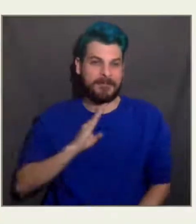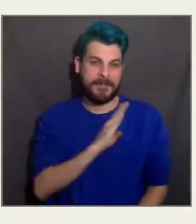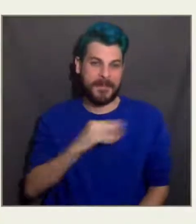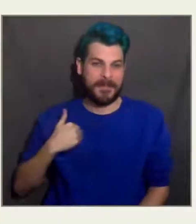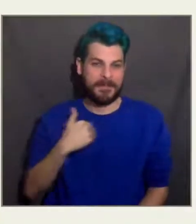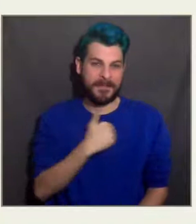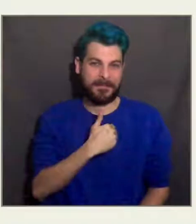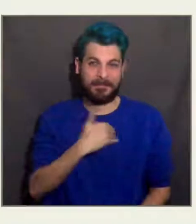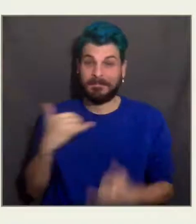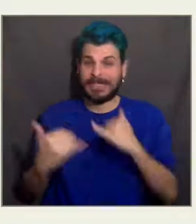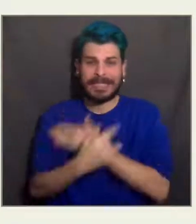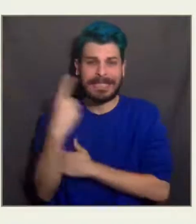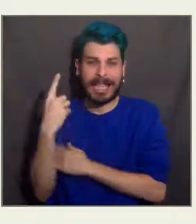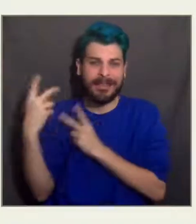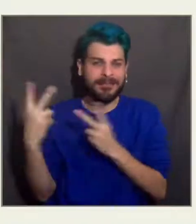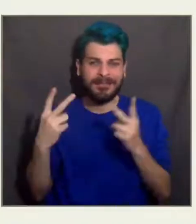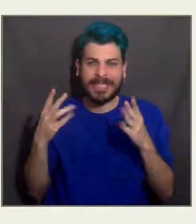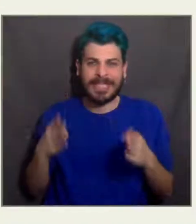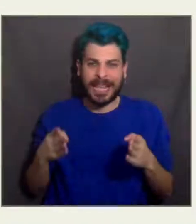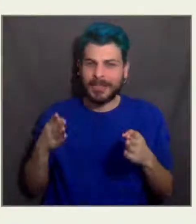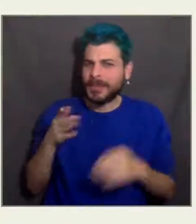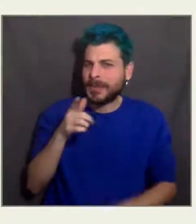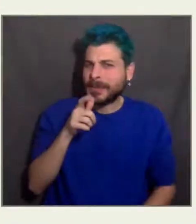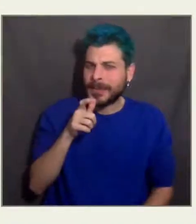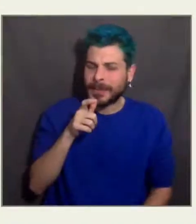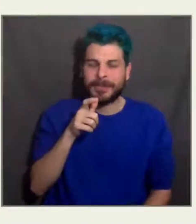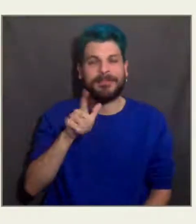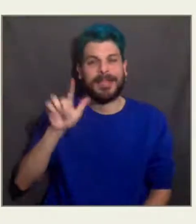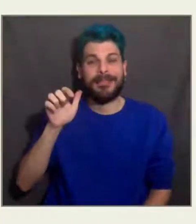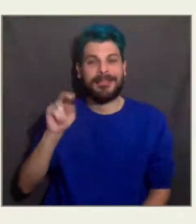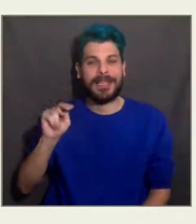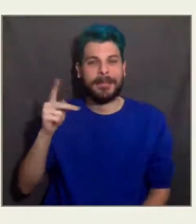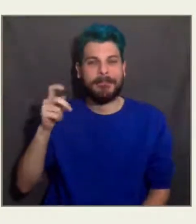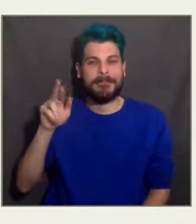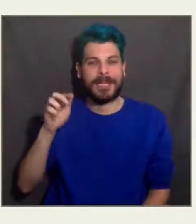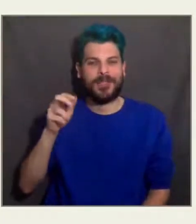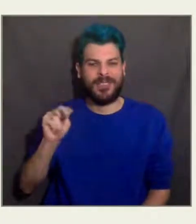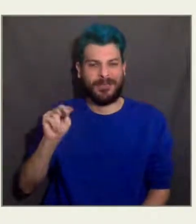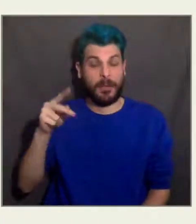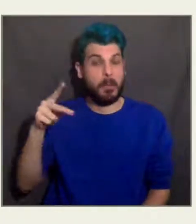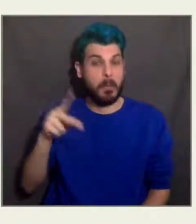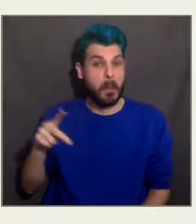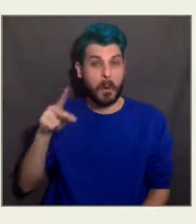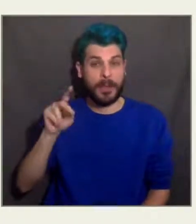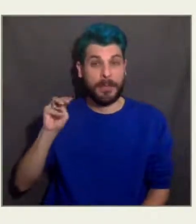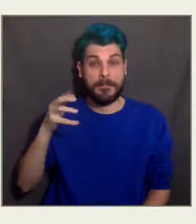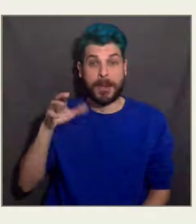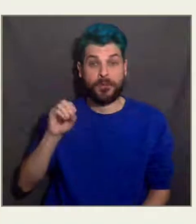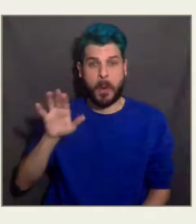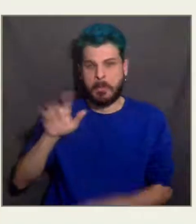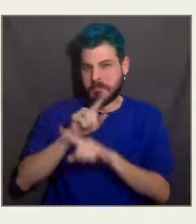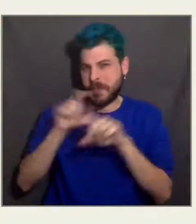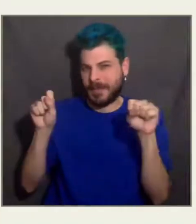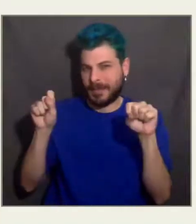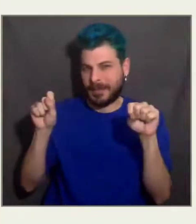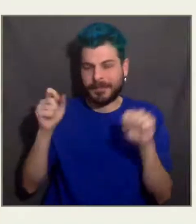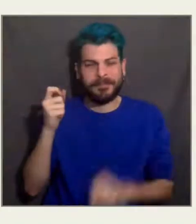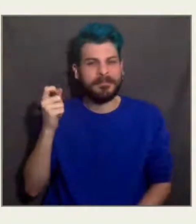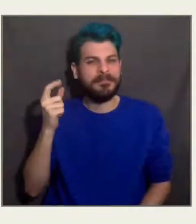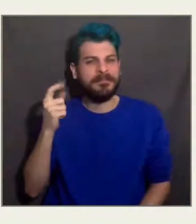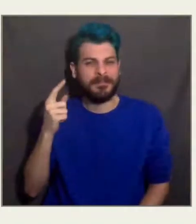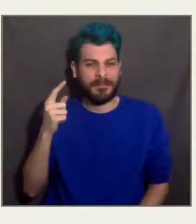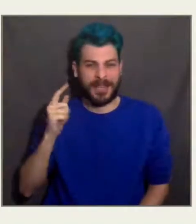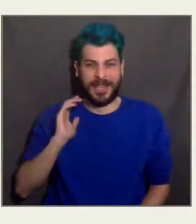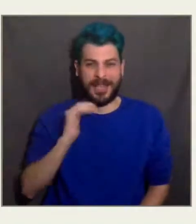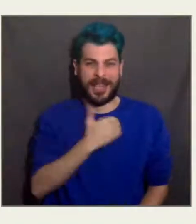Lynn Peterson. Metro is currently the region's only elected regional government, which might be why so many people don't